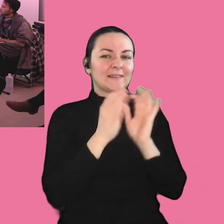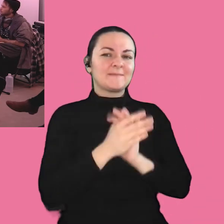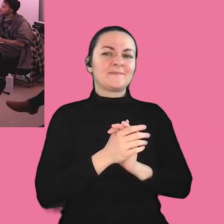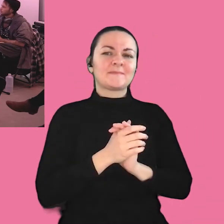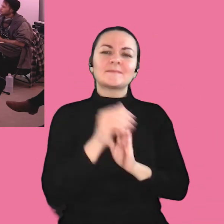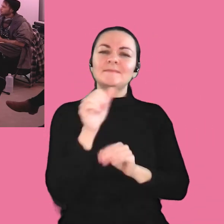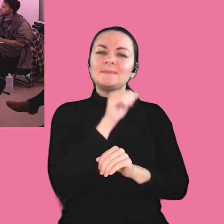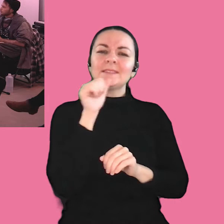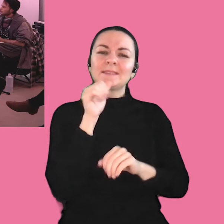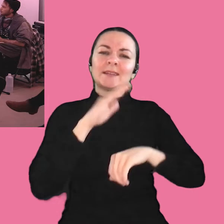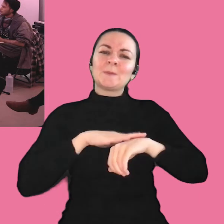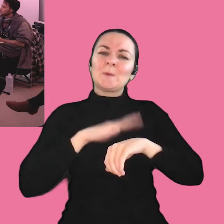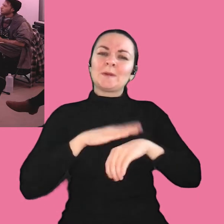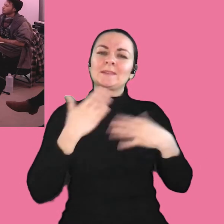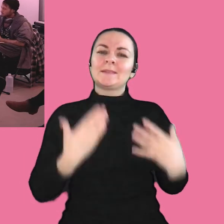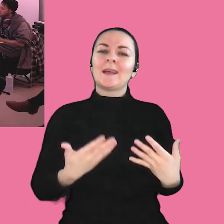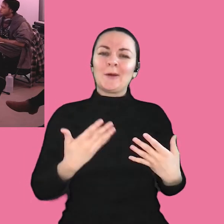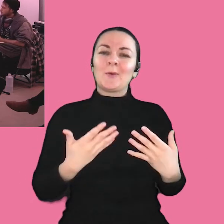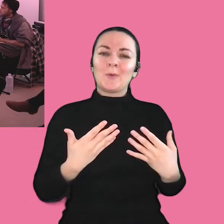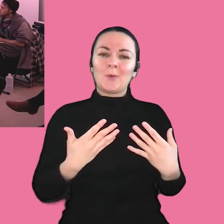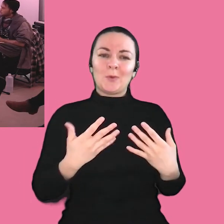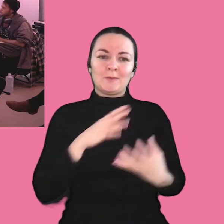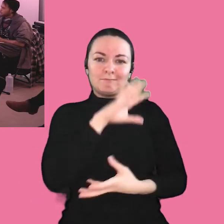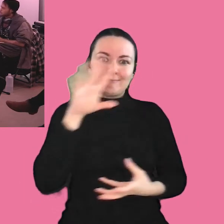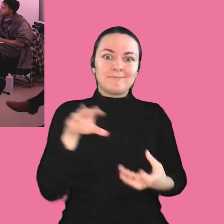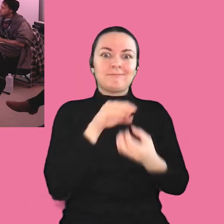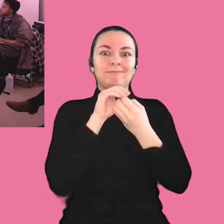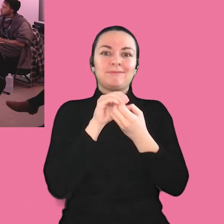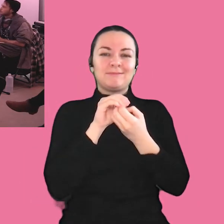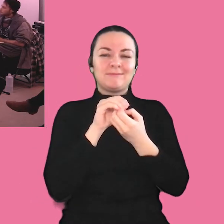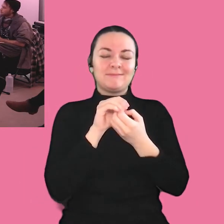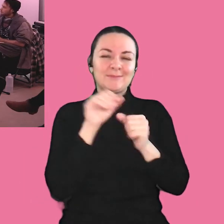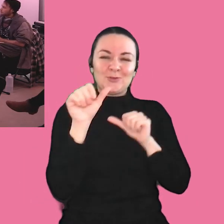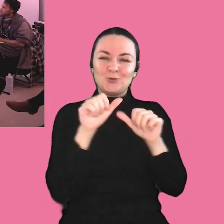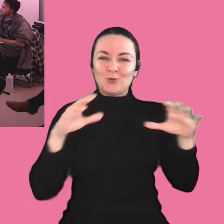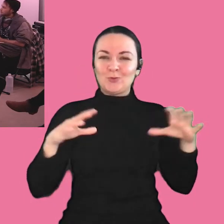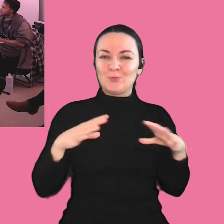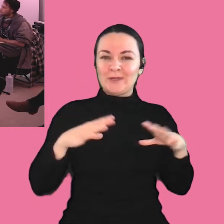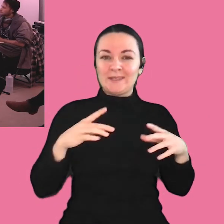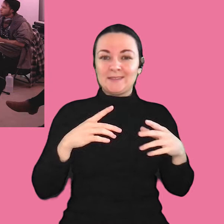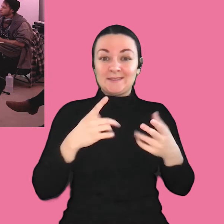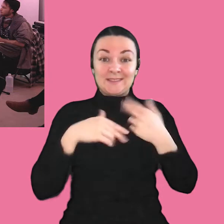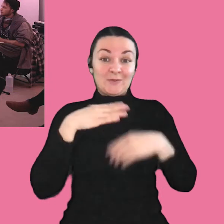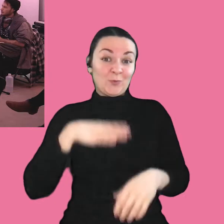is about sharing that story as a story of power and community.